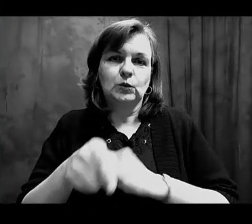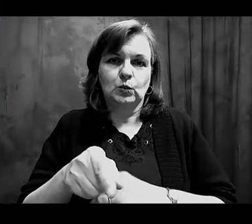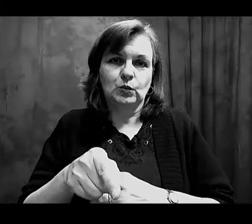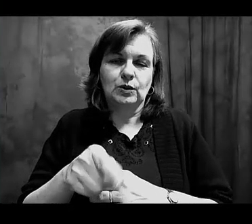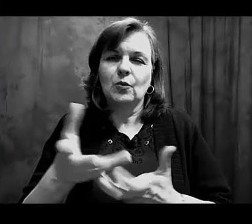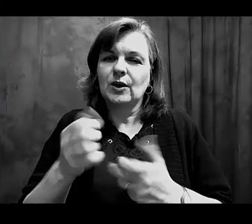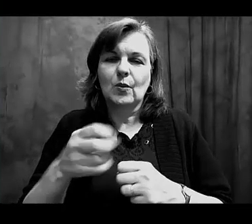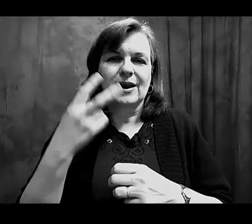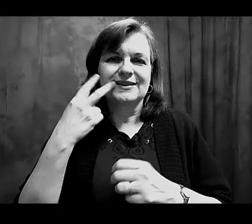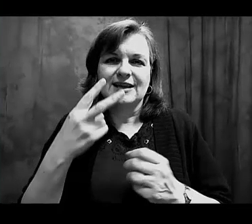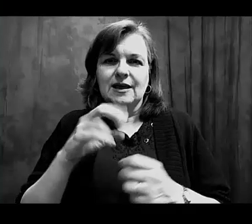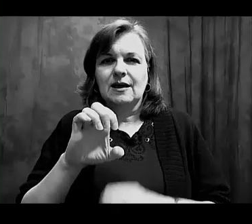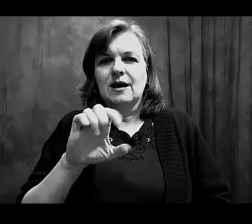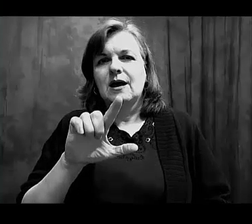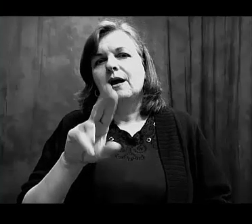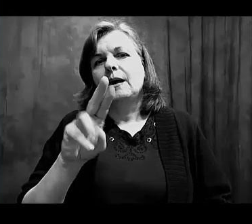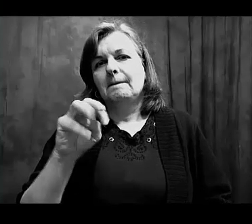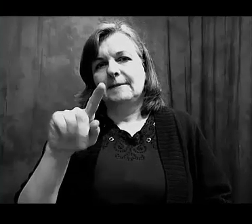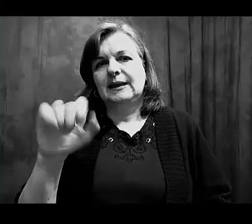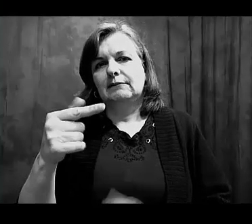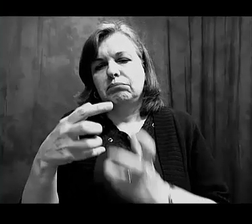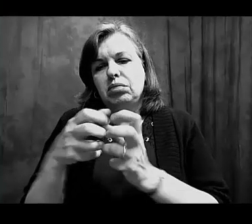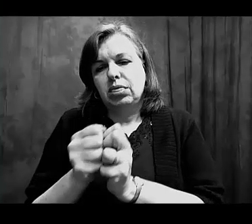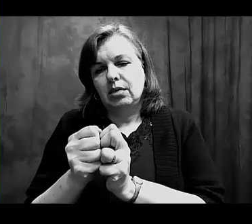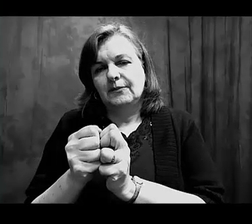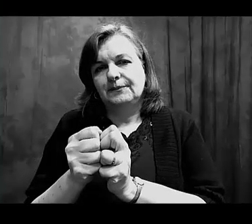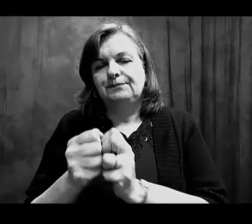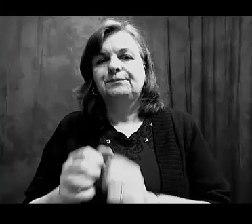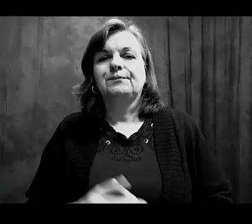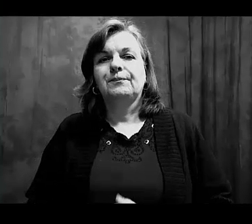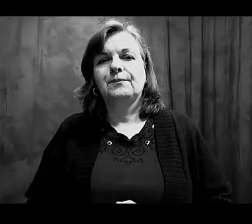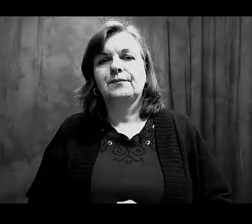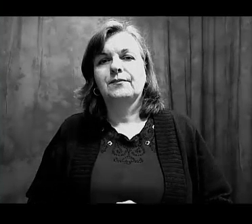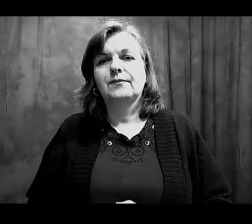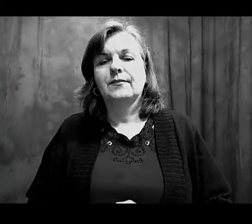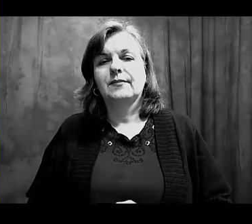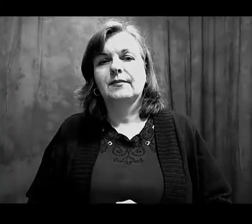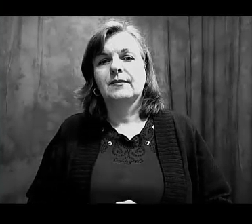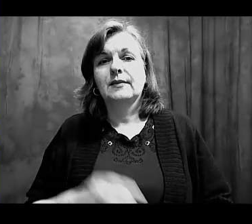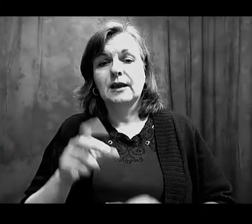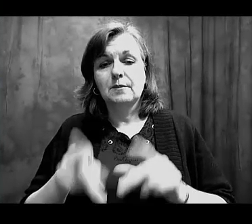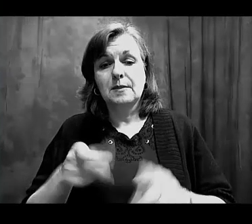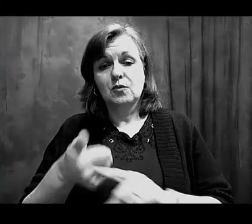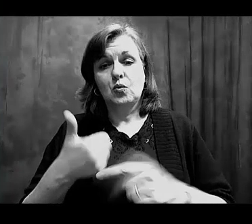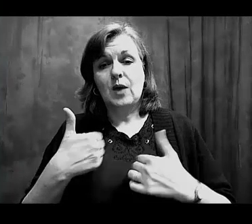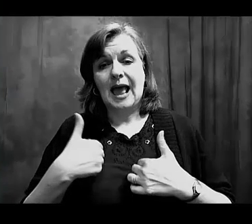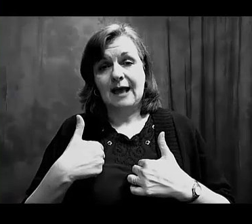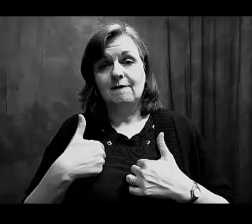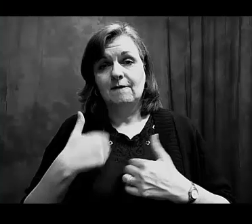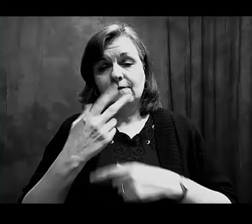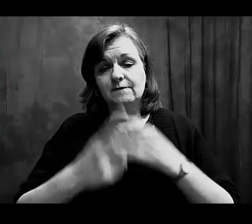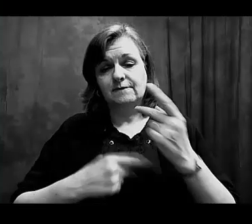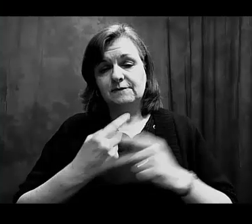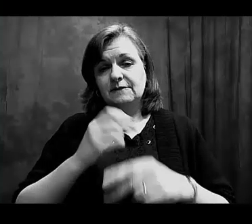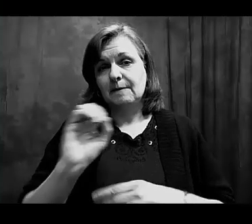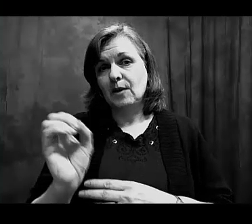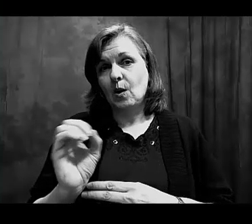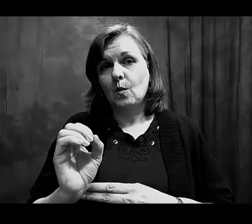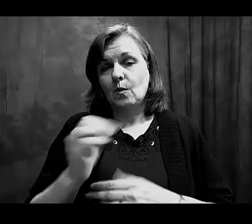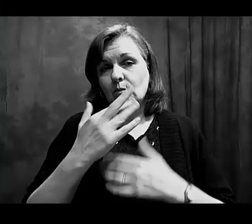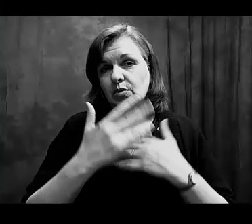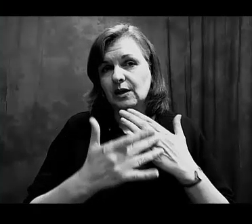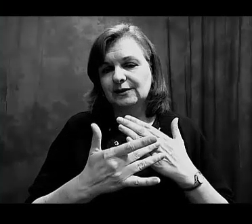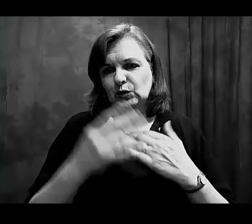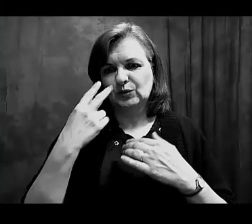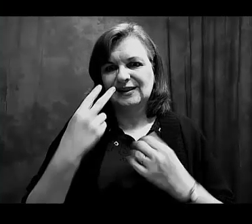bad one. We don't want to see this heavy level of clumping. So for individuals that are type O,